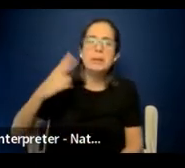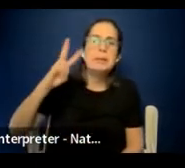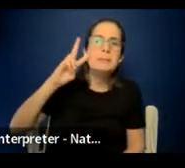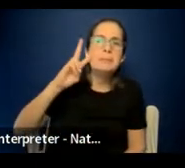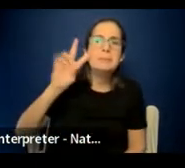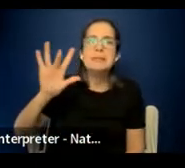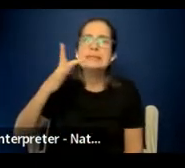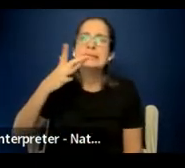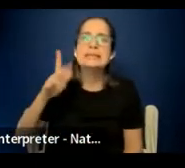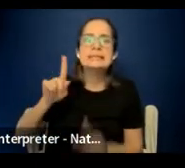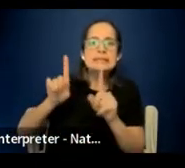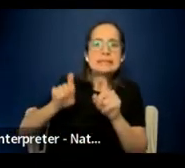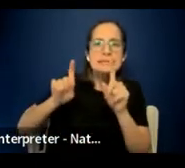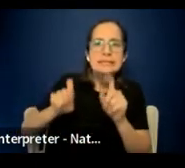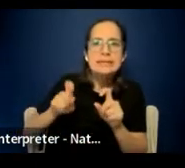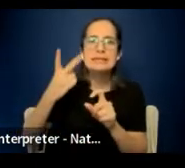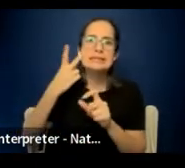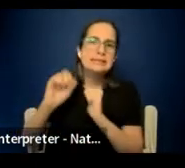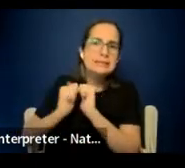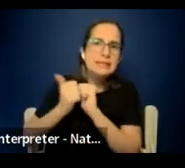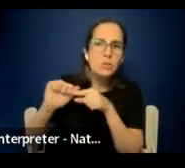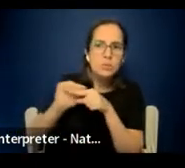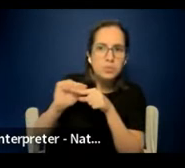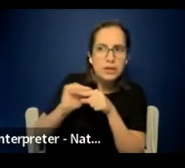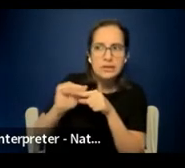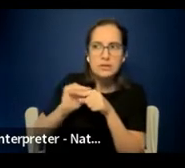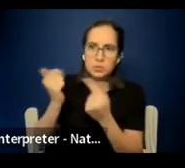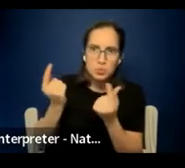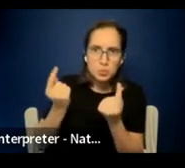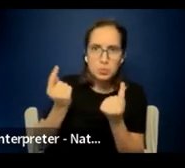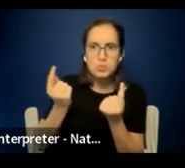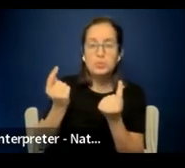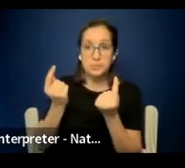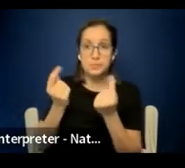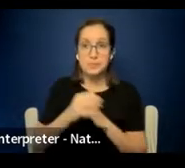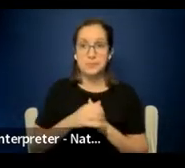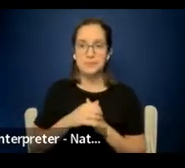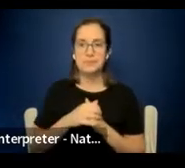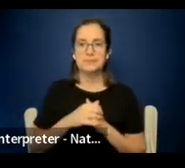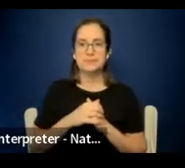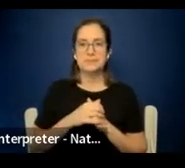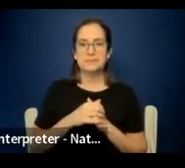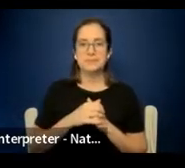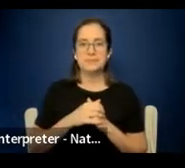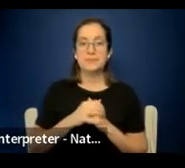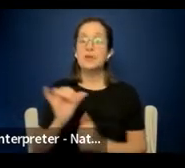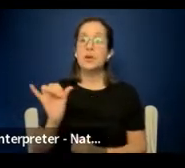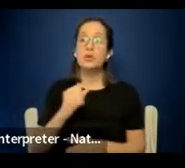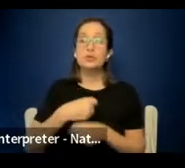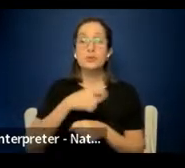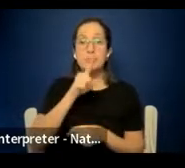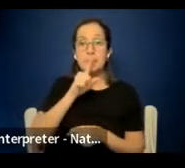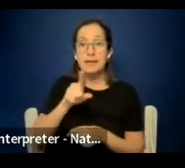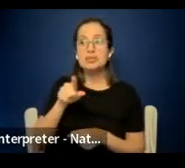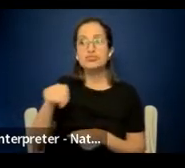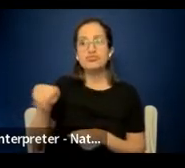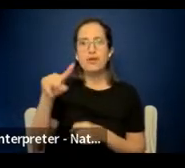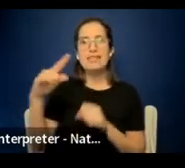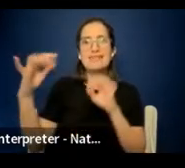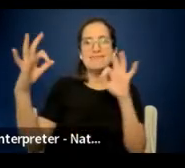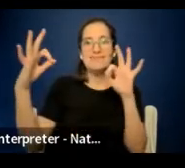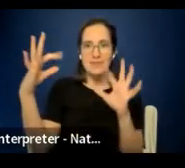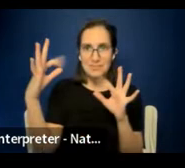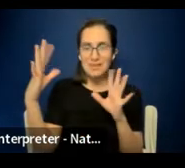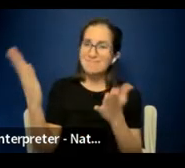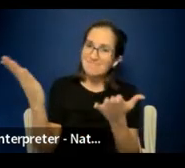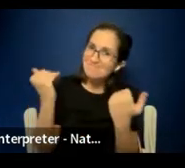organization, see what best practices you can create. You also want to make absolutely sure that you're inviting feedback from these volunteers. You want to make